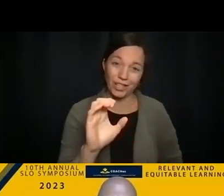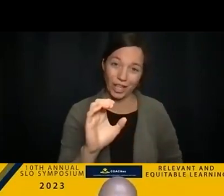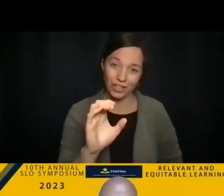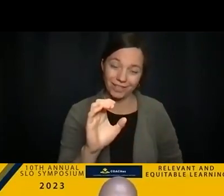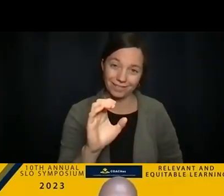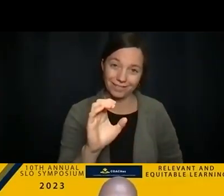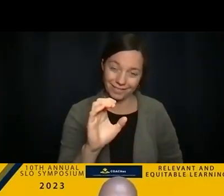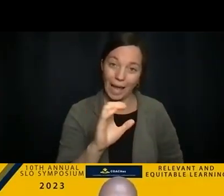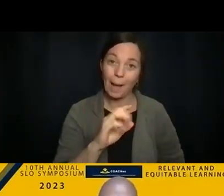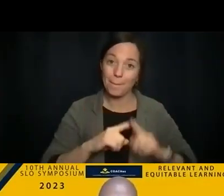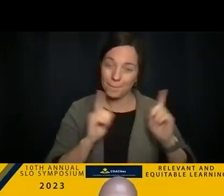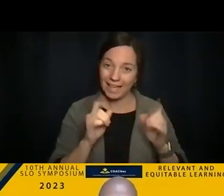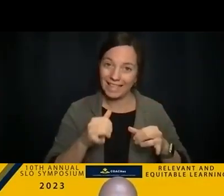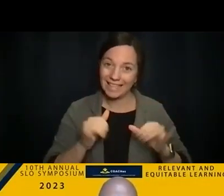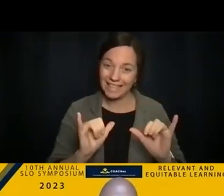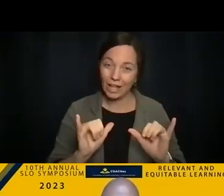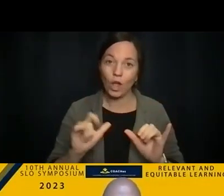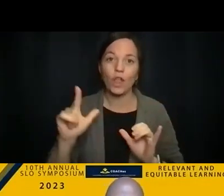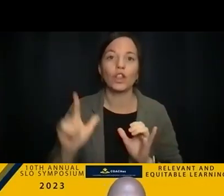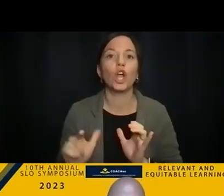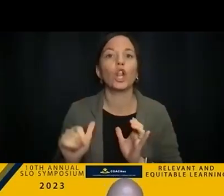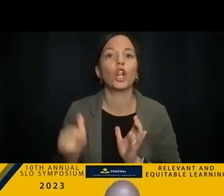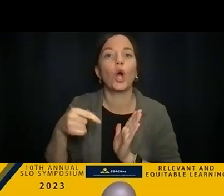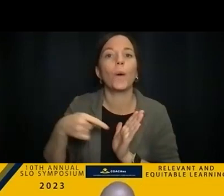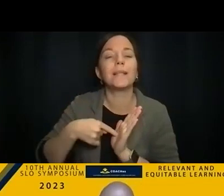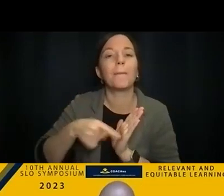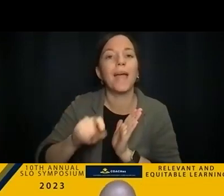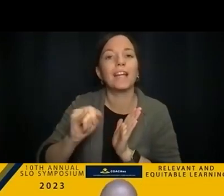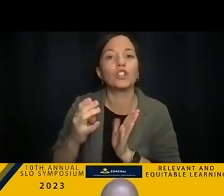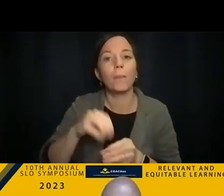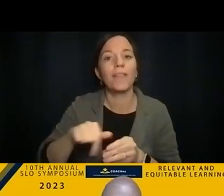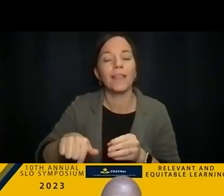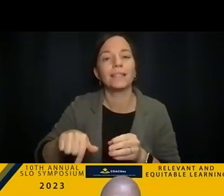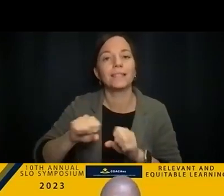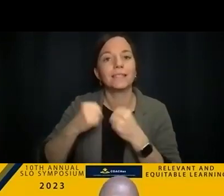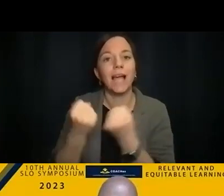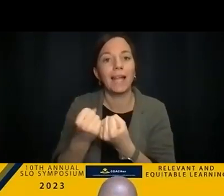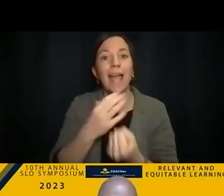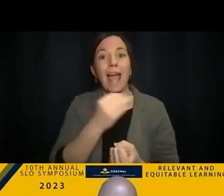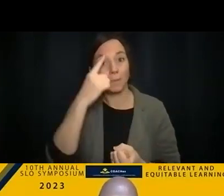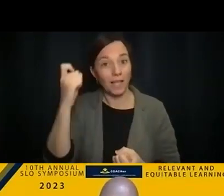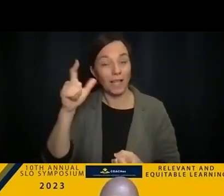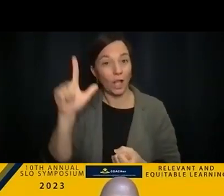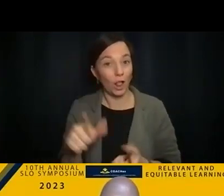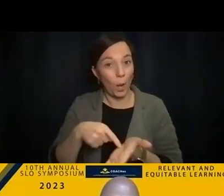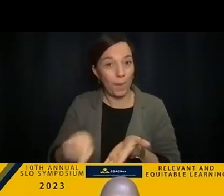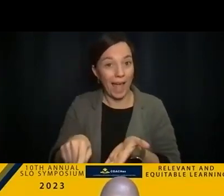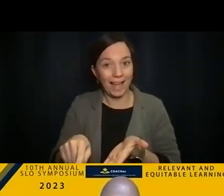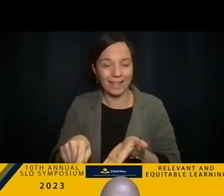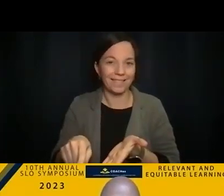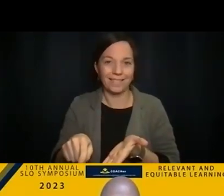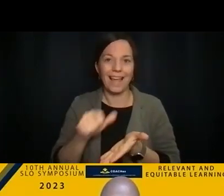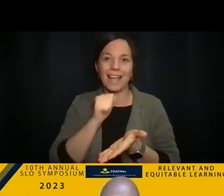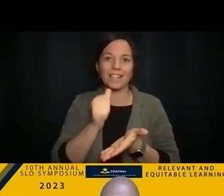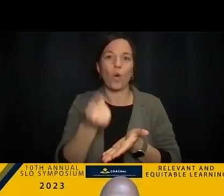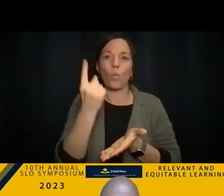yet it is one of the lowest paying jobs in our society. And because it's low paying, it's not one of the top 10